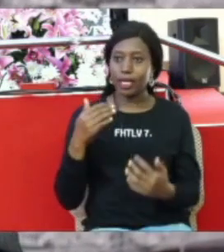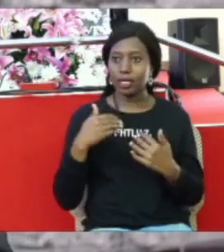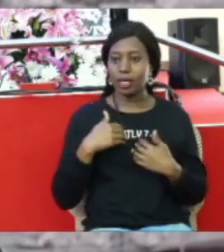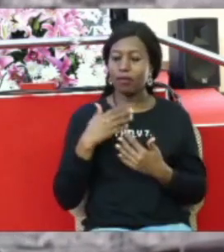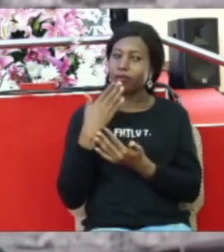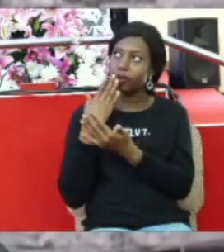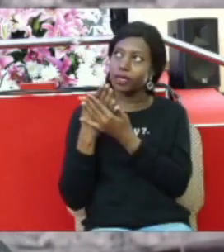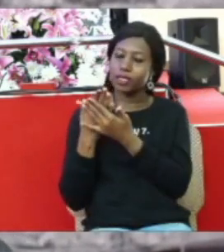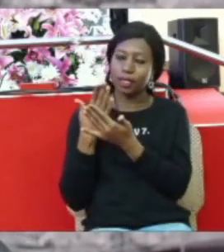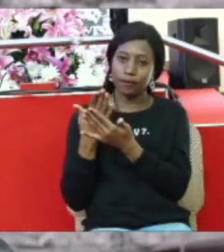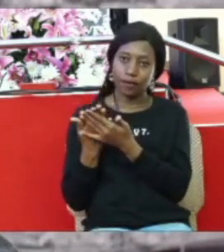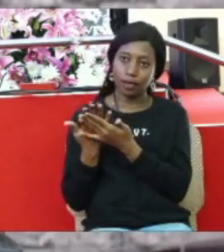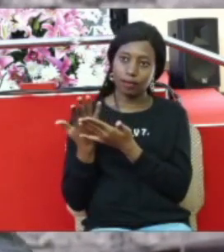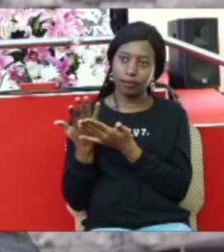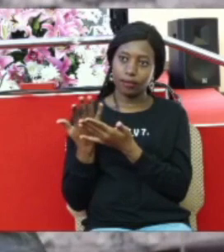gratitude, you know.